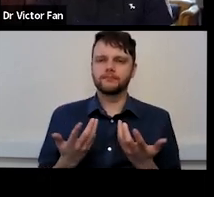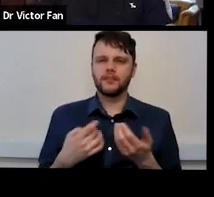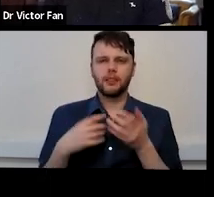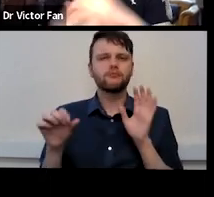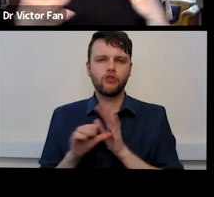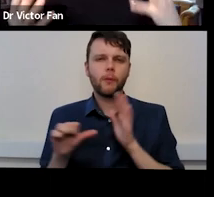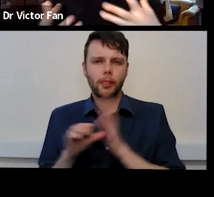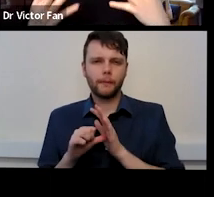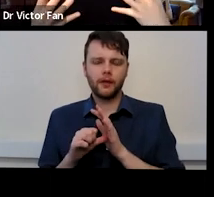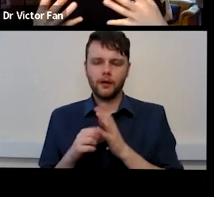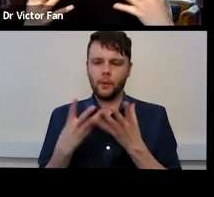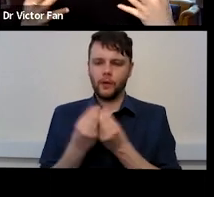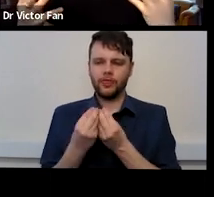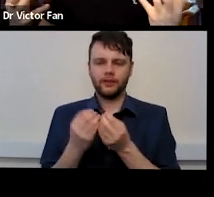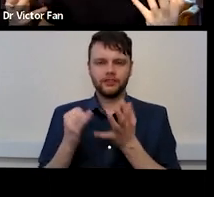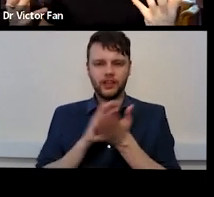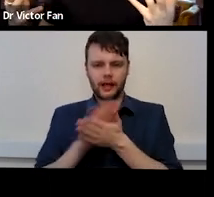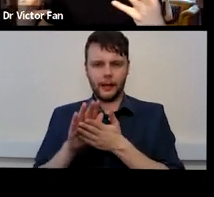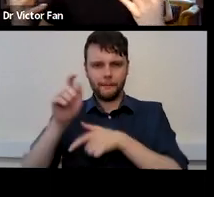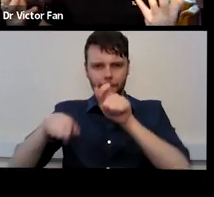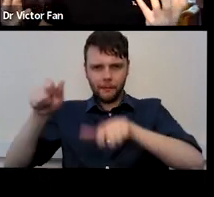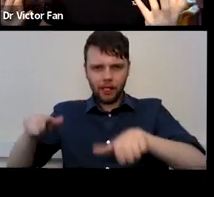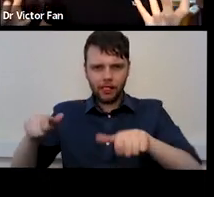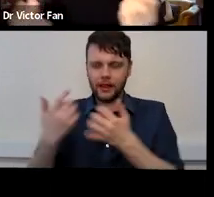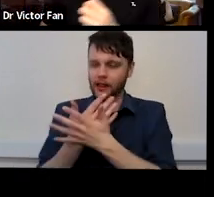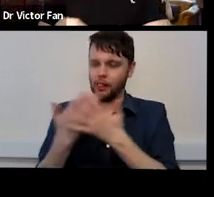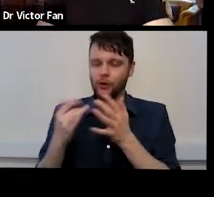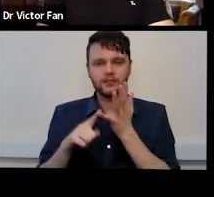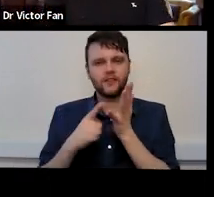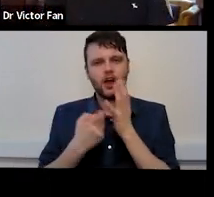problems among Shanghai people and among a lot of urban